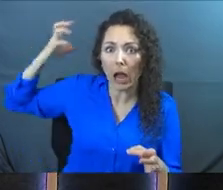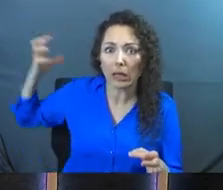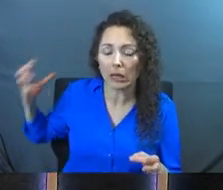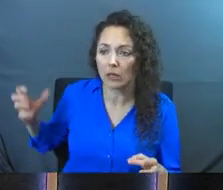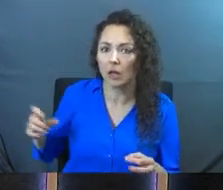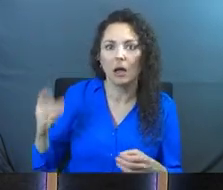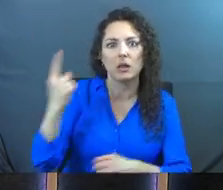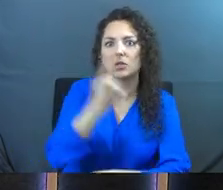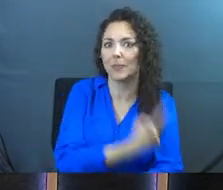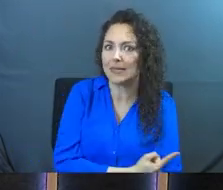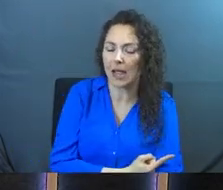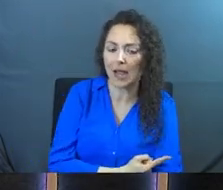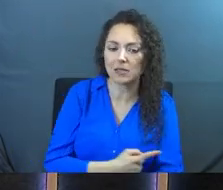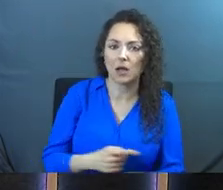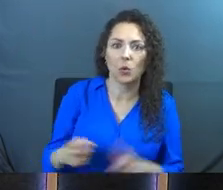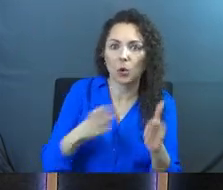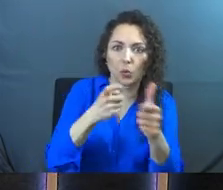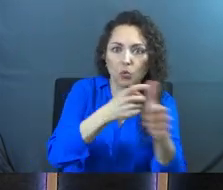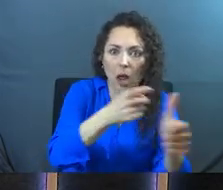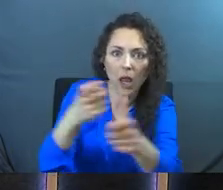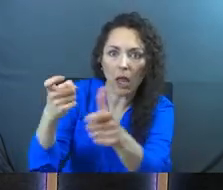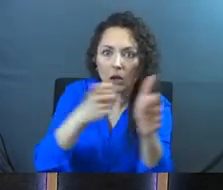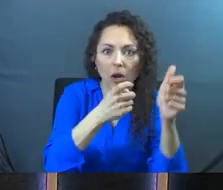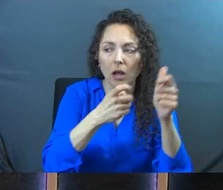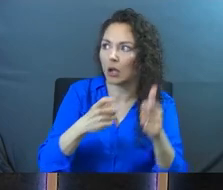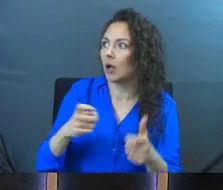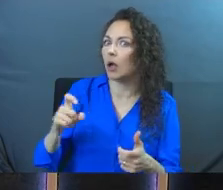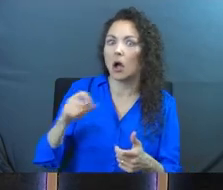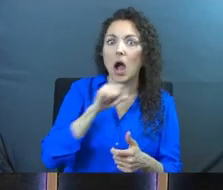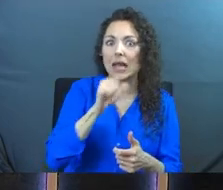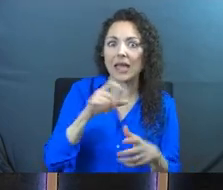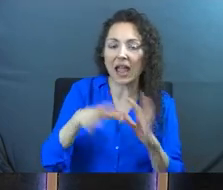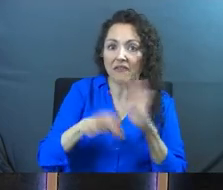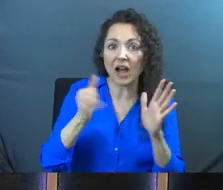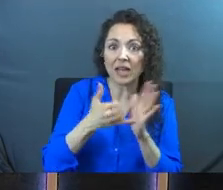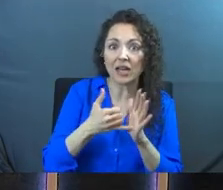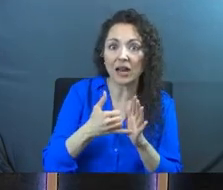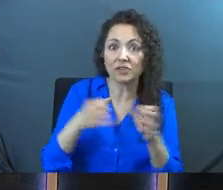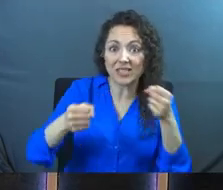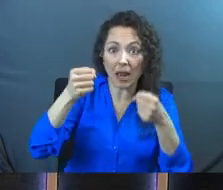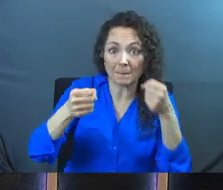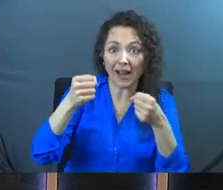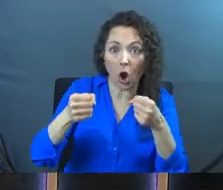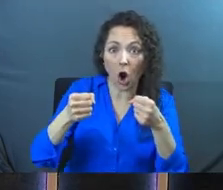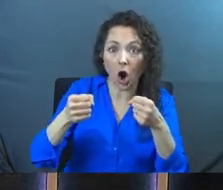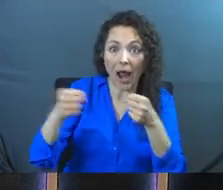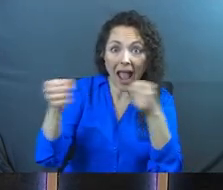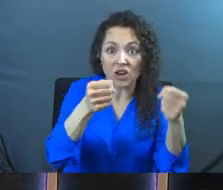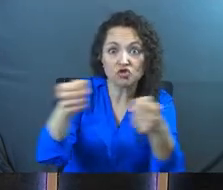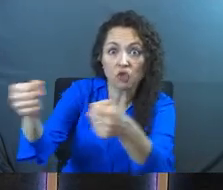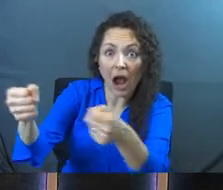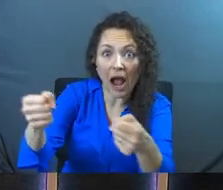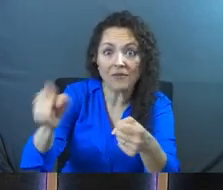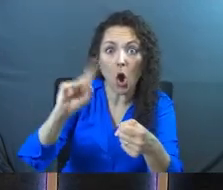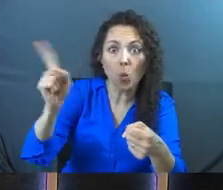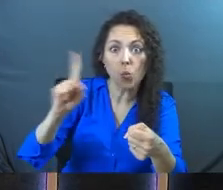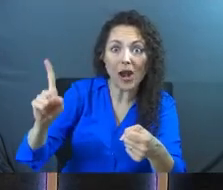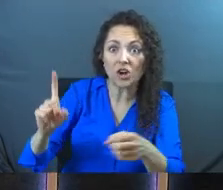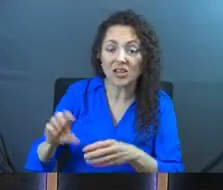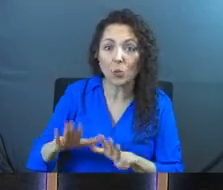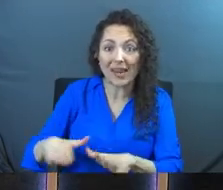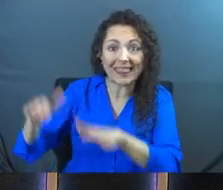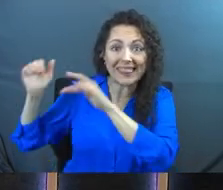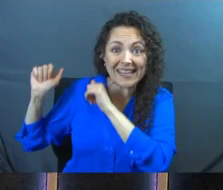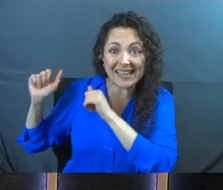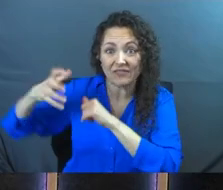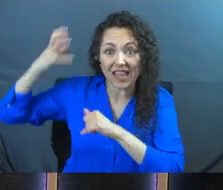have been days where we've been running errands and doing stuff, and we're like, we can't find it. And I have to like get in my car and retrace our steps and go, where did we leave this